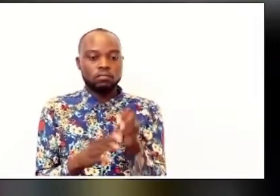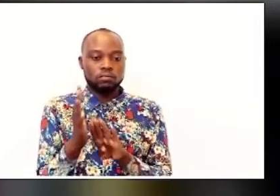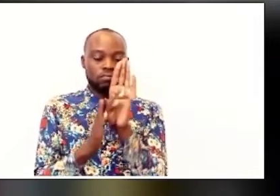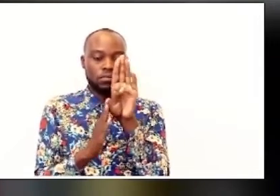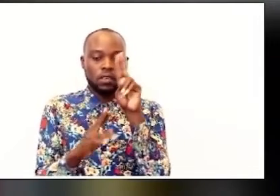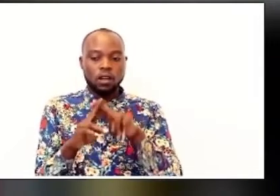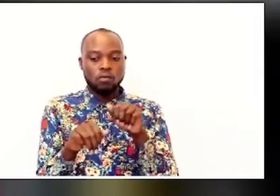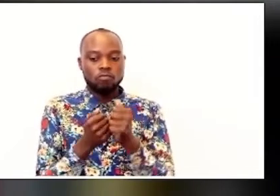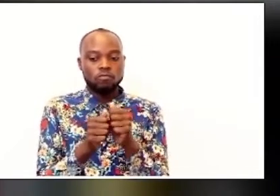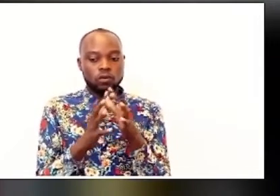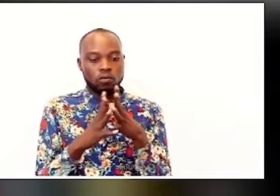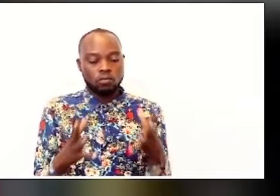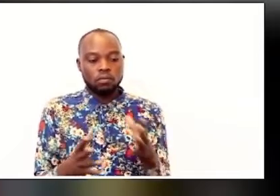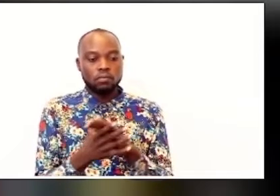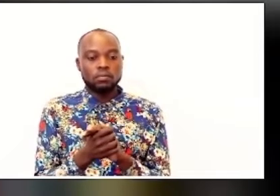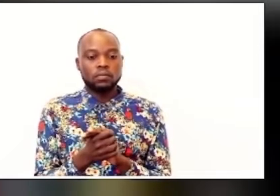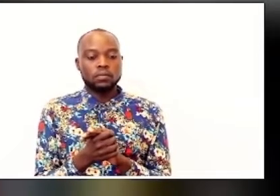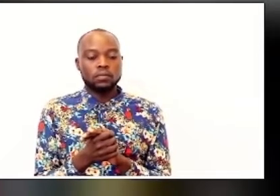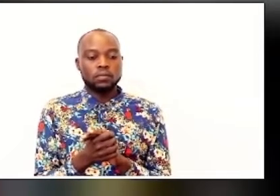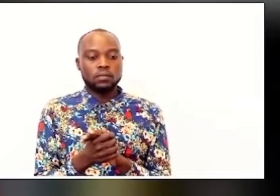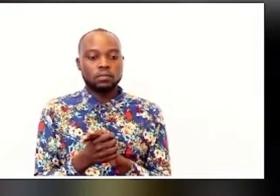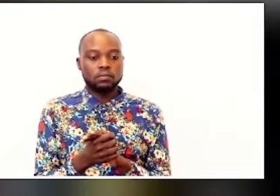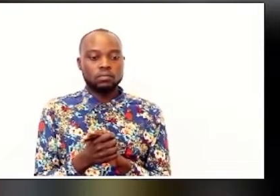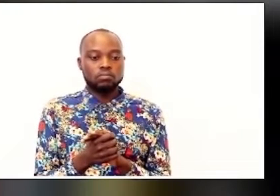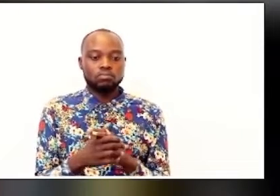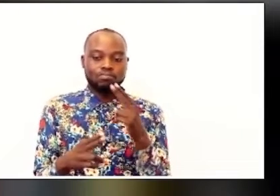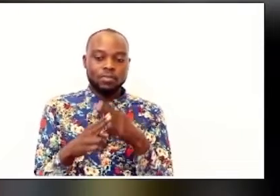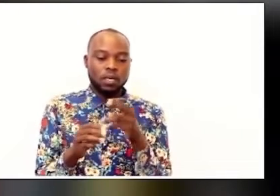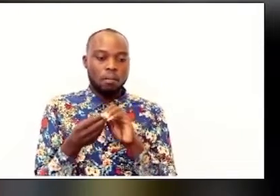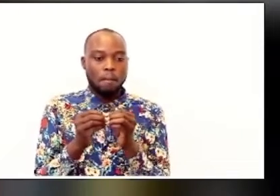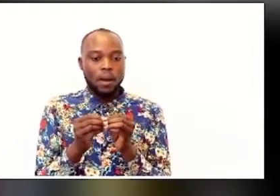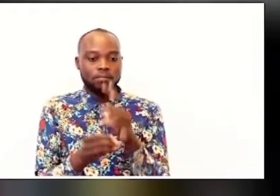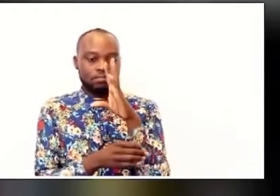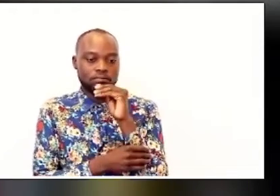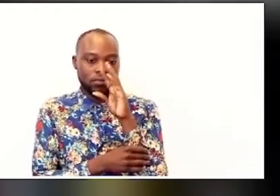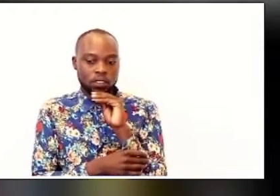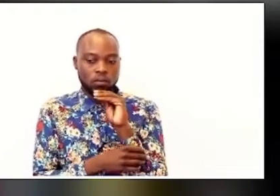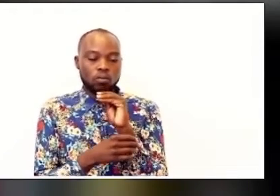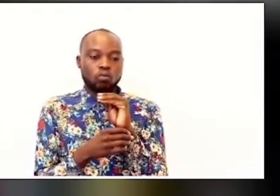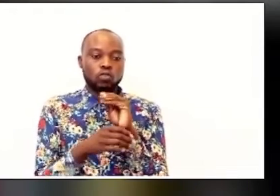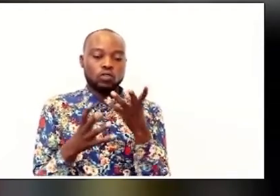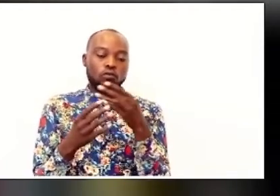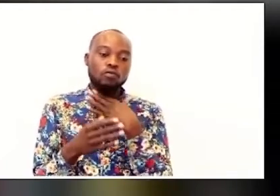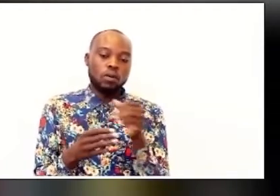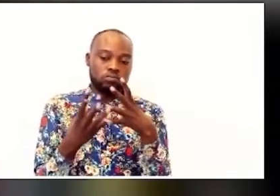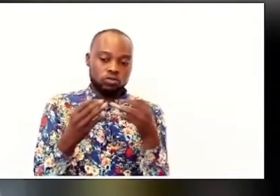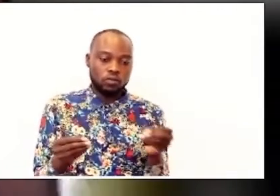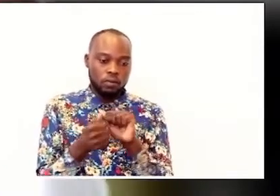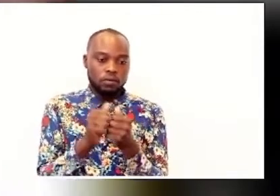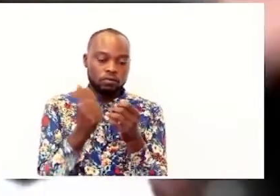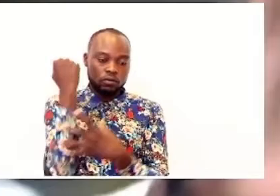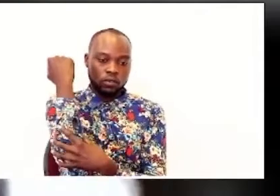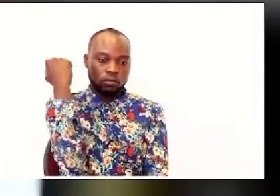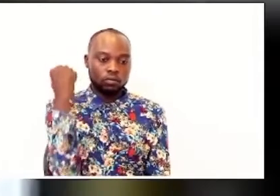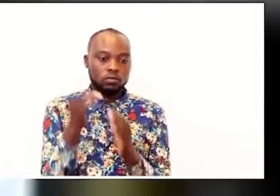polluters and extracting more fossil fuels in the name of addressing energy poverty, when we know fossil fuels, and particularly major